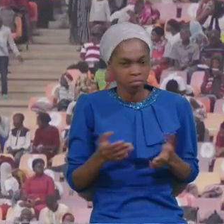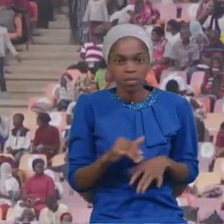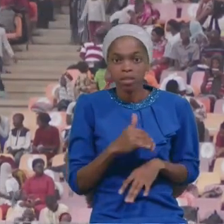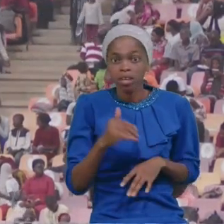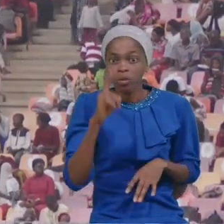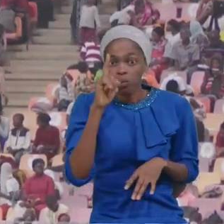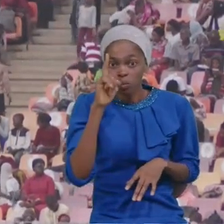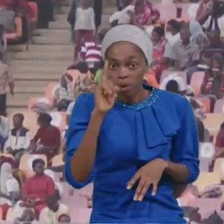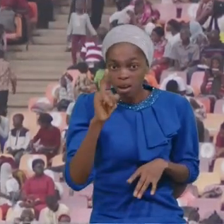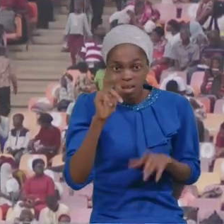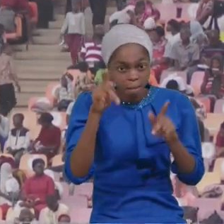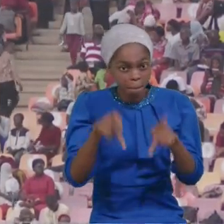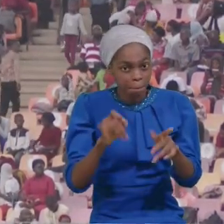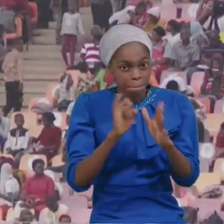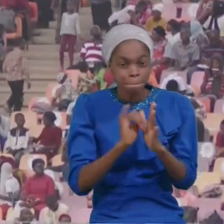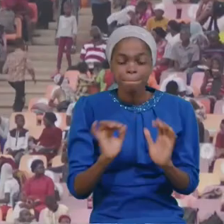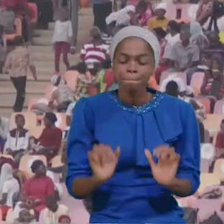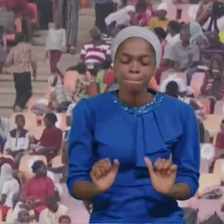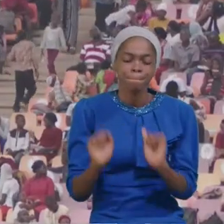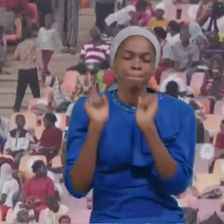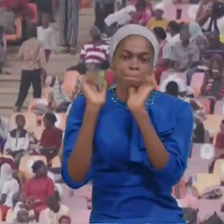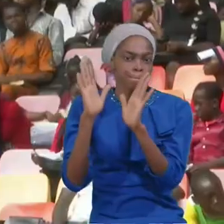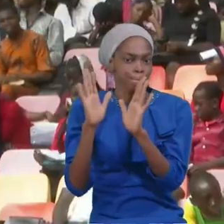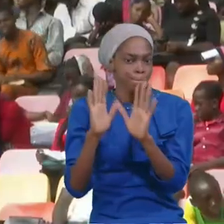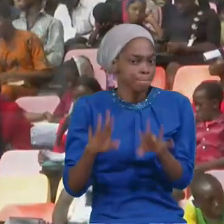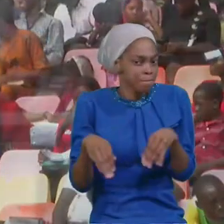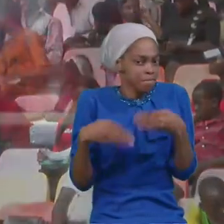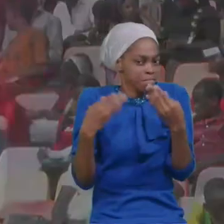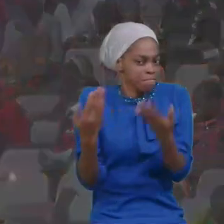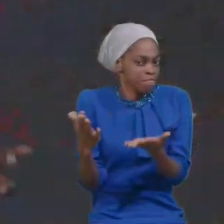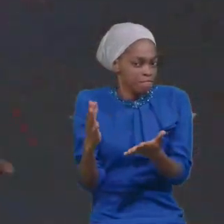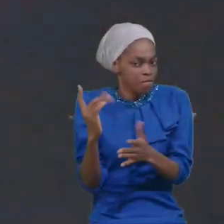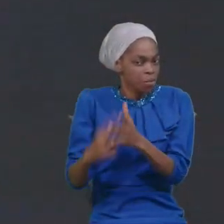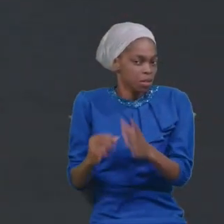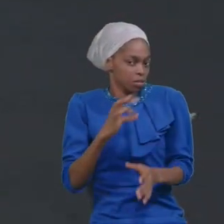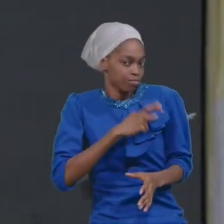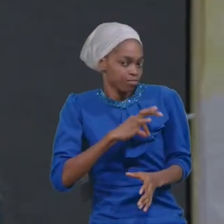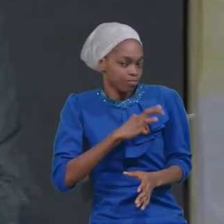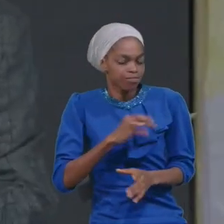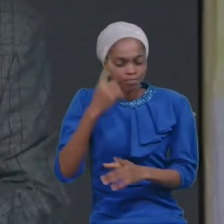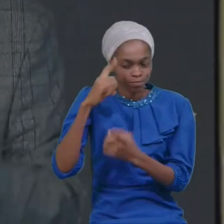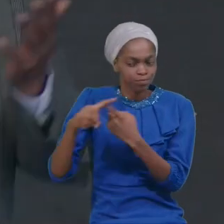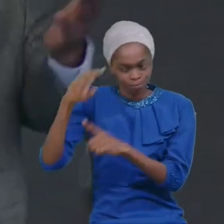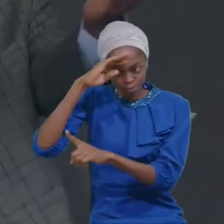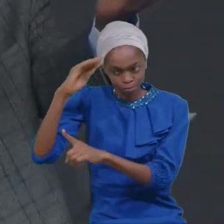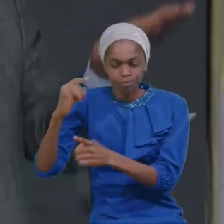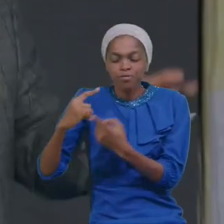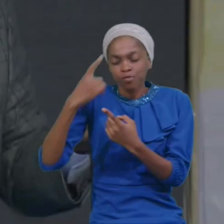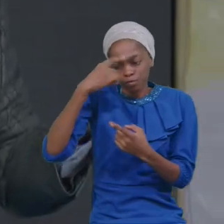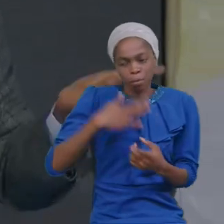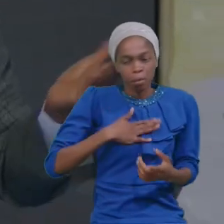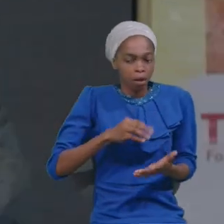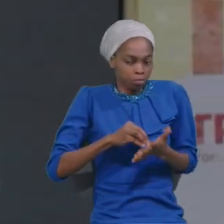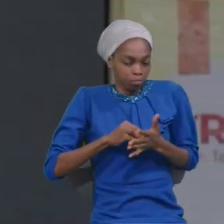for my benefit. Christ laid down his glory that you